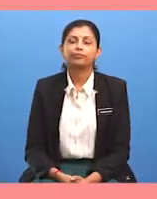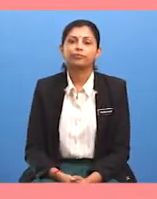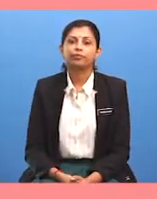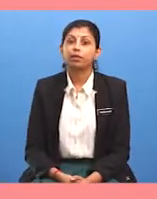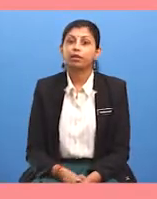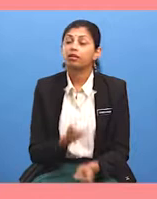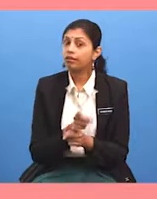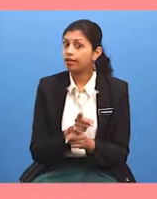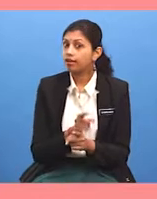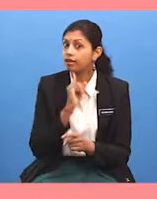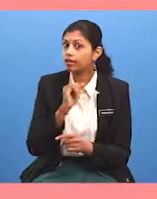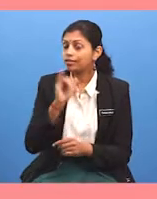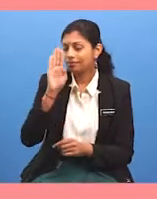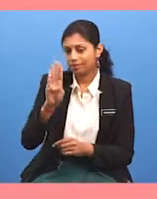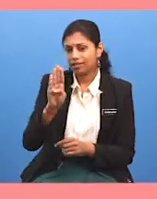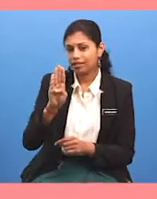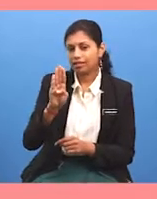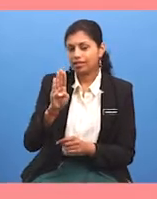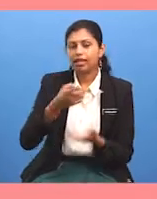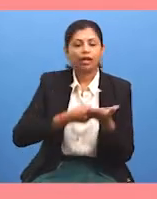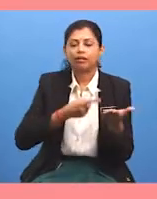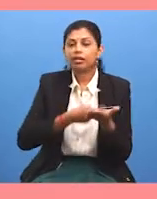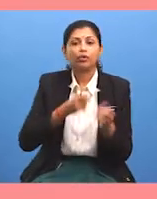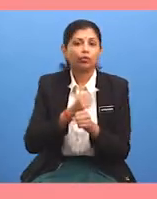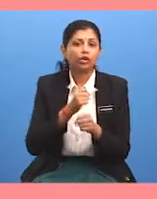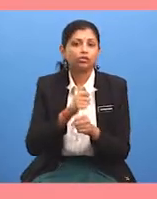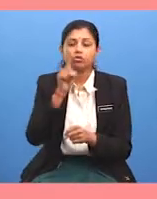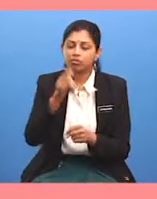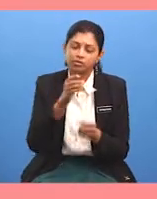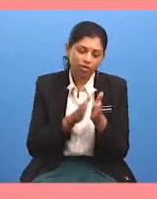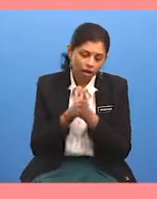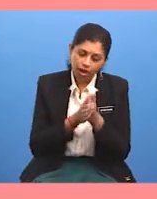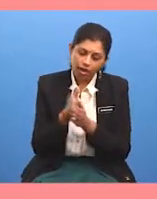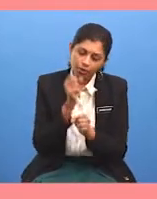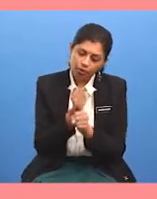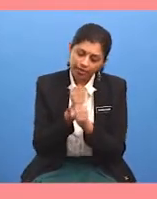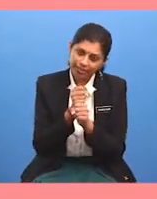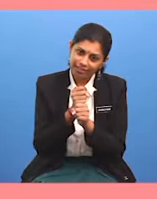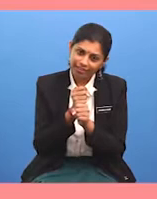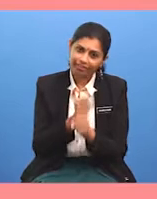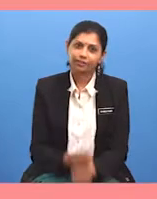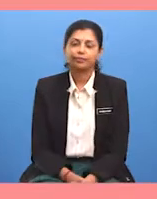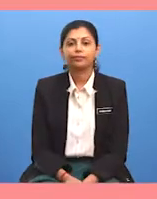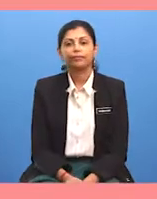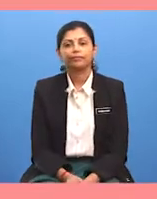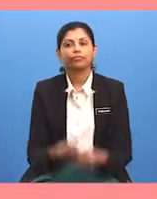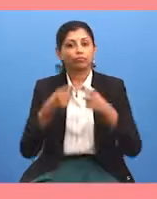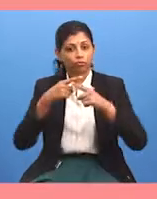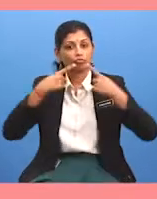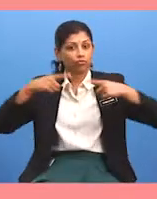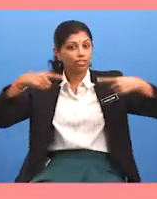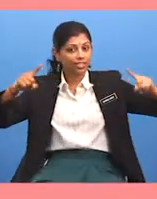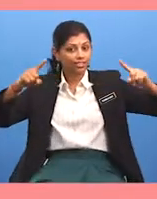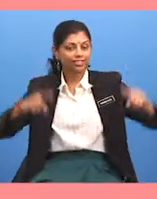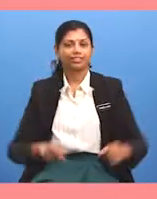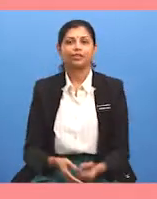B. One definitely needs to be hardworking in order to be successful,